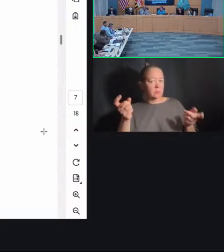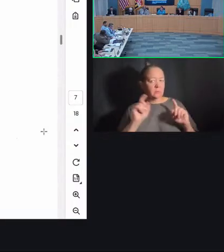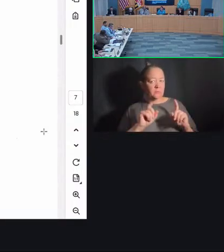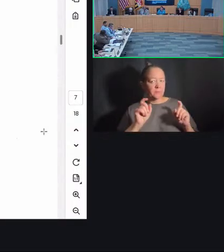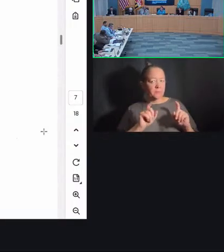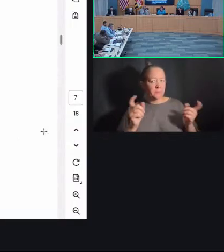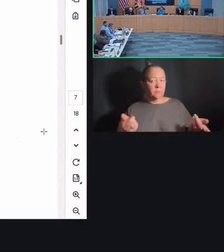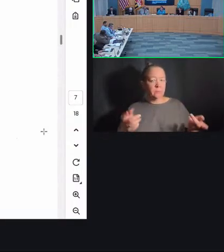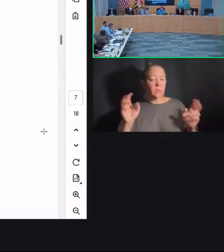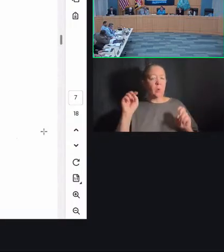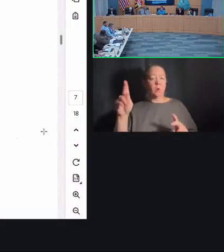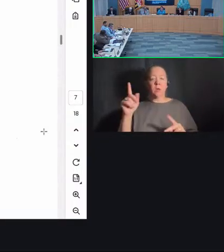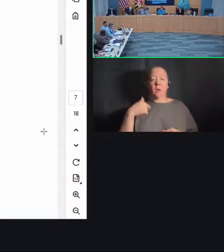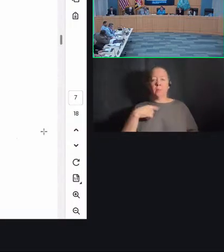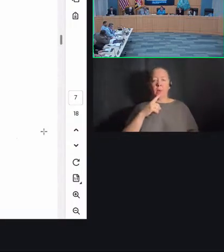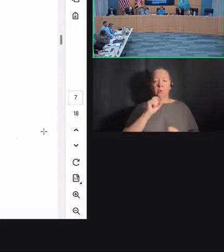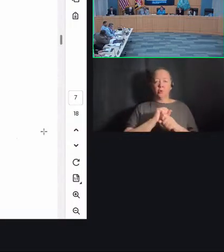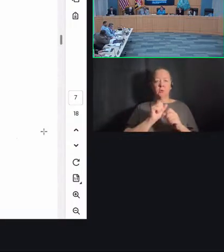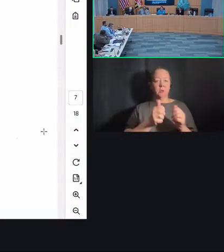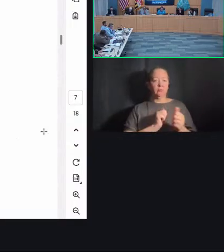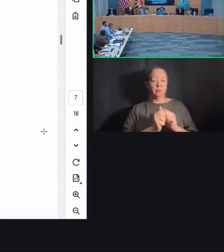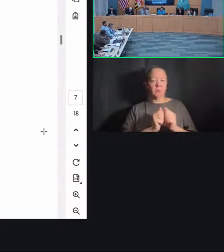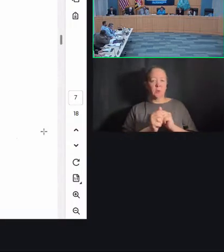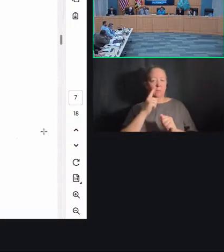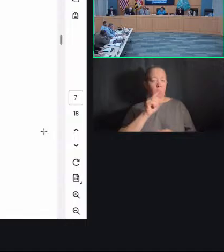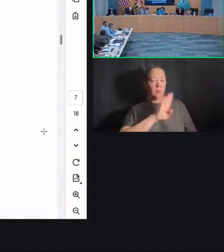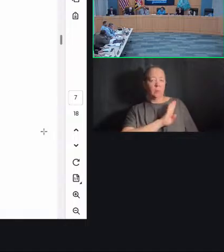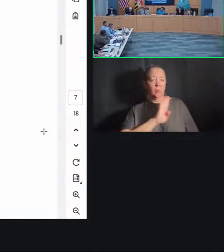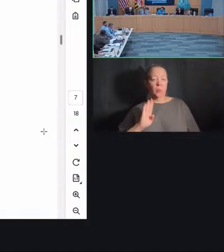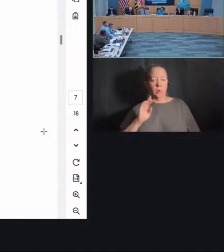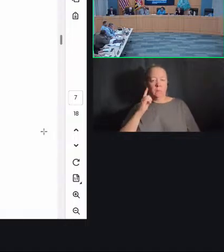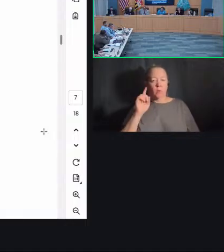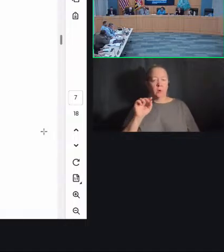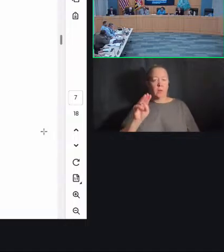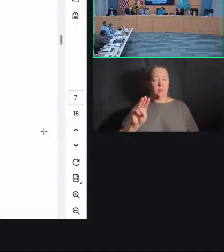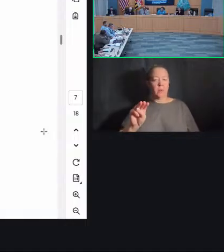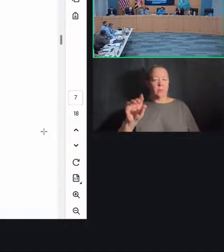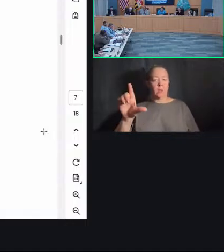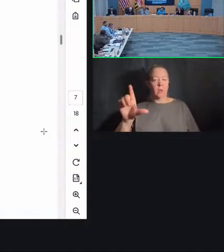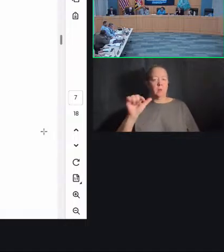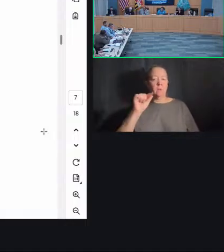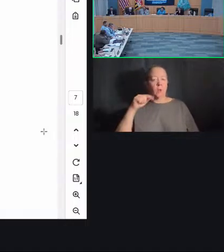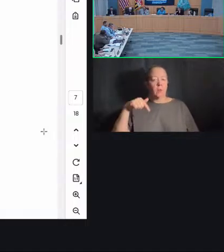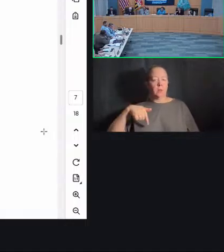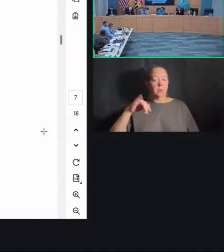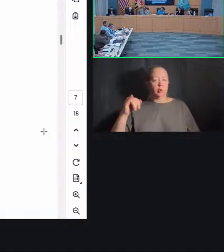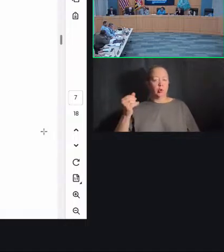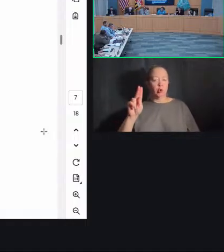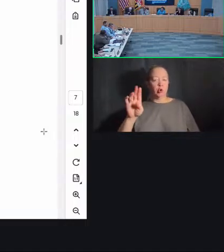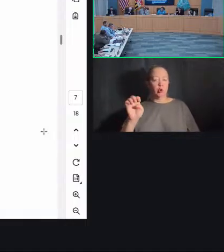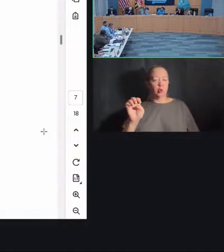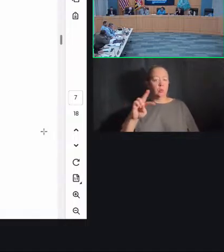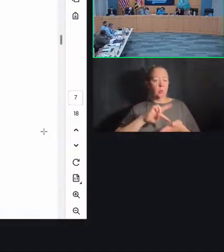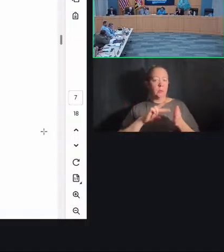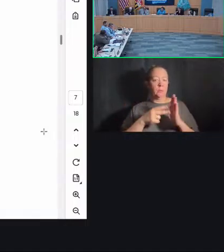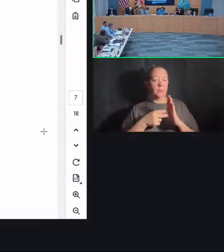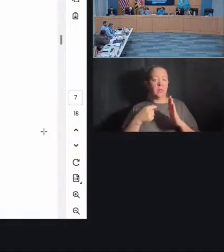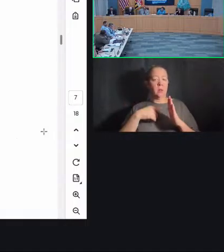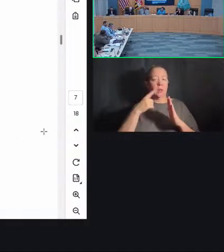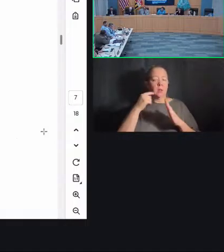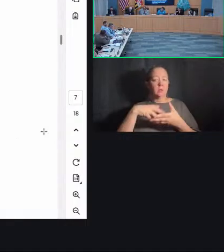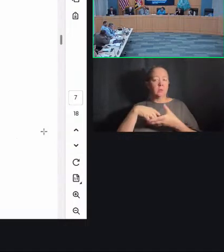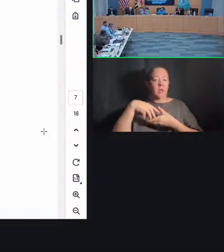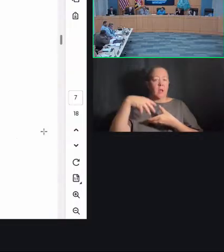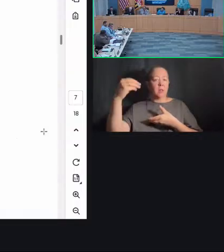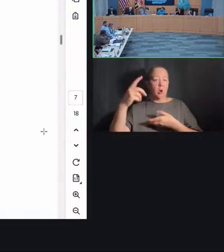All right, so I'm actually running for the board MML this coming June. What that entails is, at the at-large board, I will